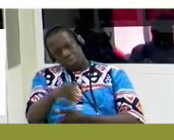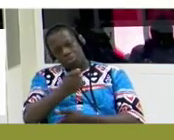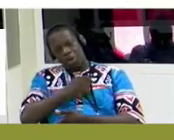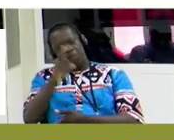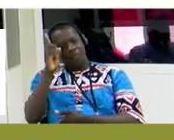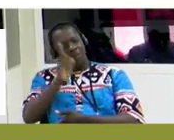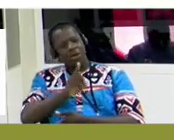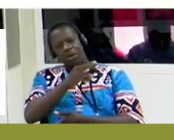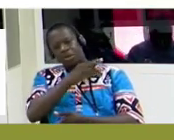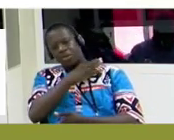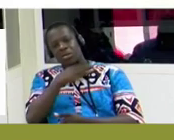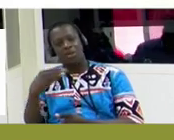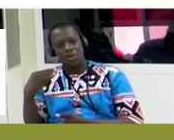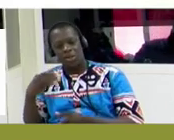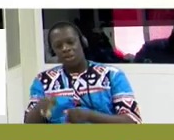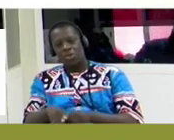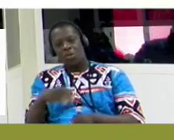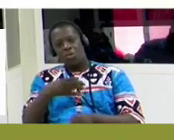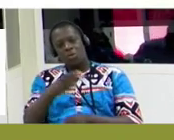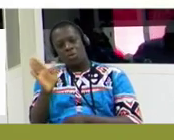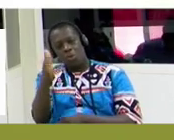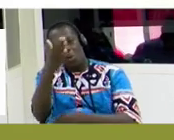killed. I was going to help him,